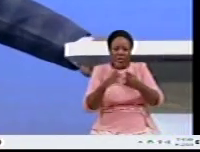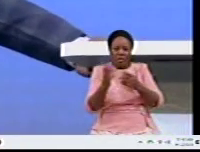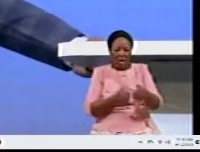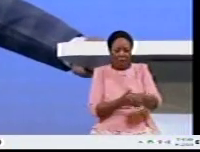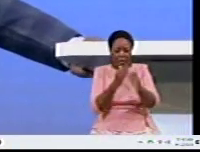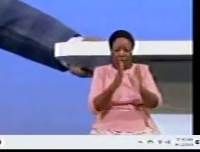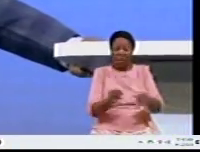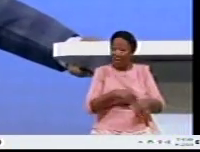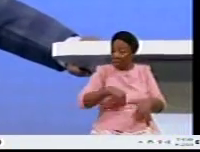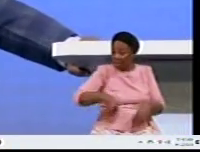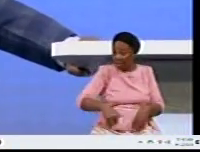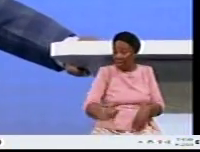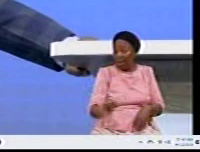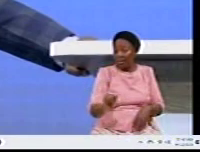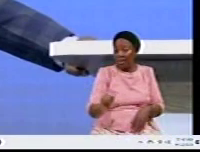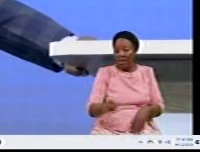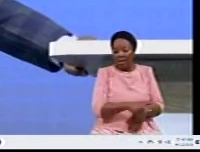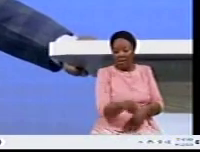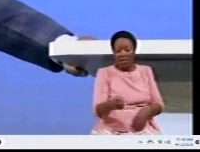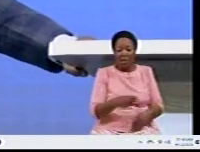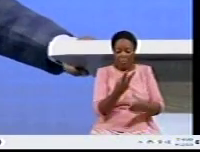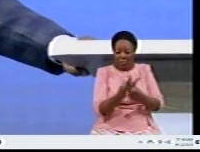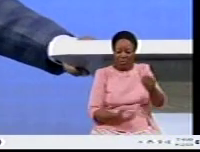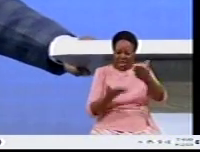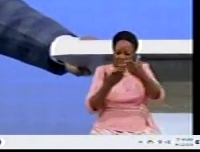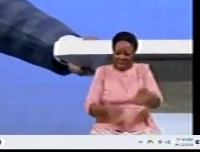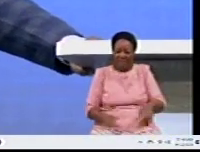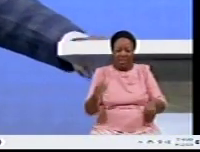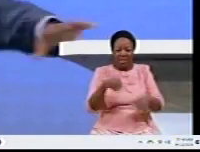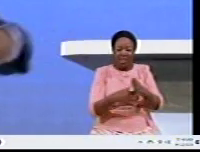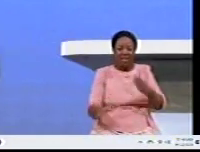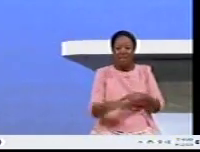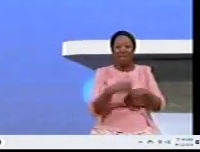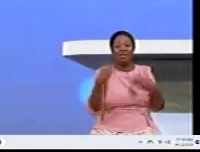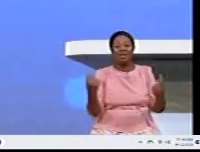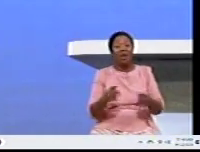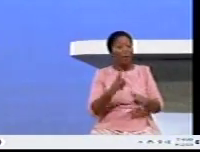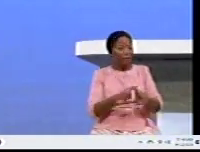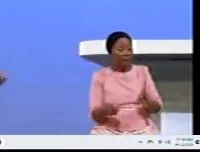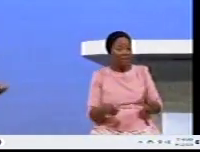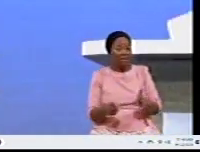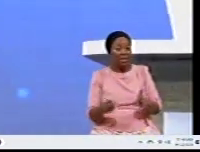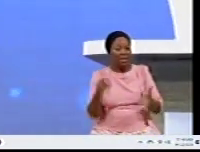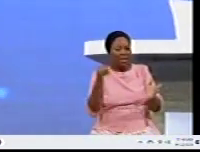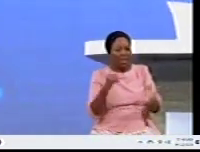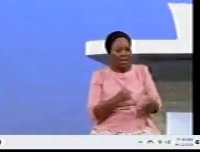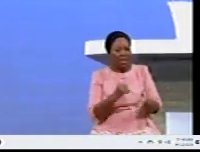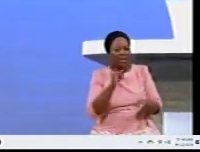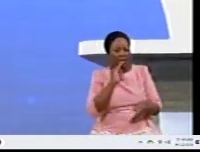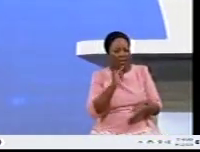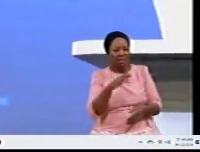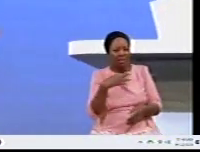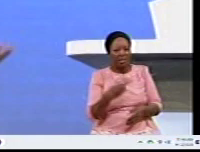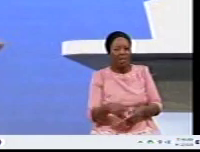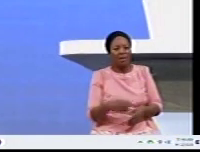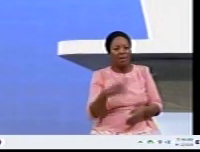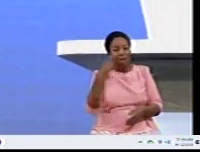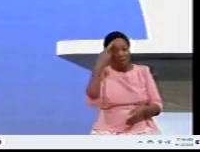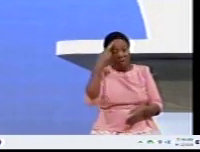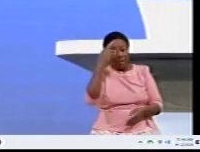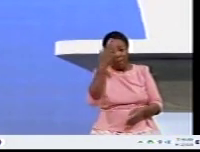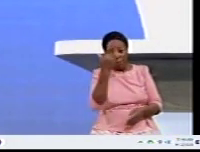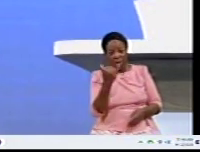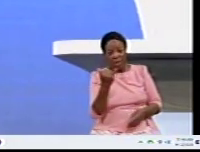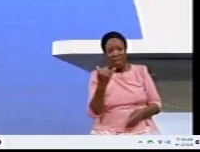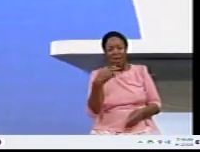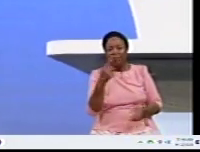yet they died in their sin. But it is the reason why the Lord